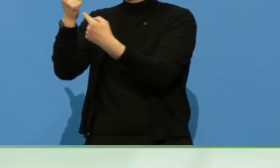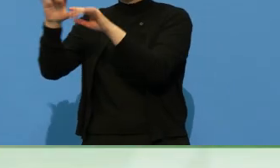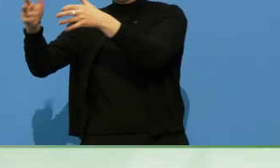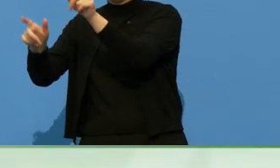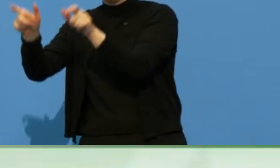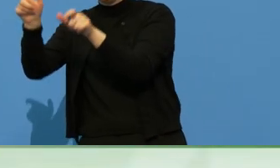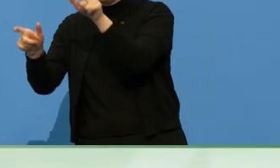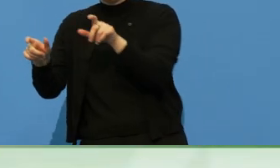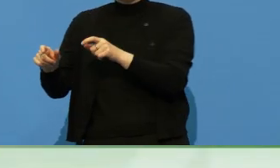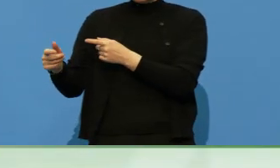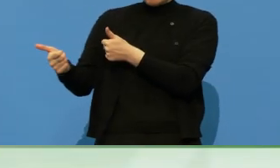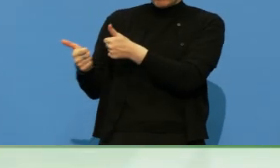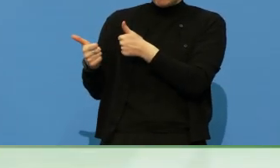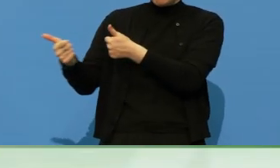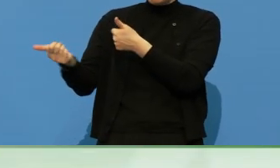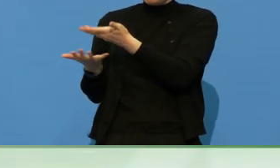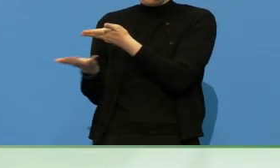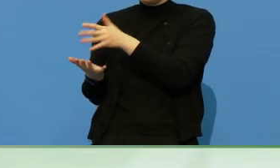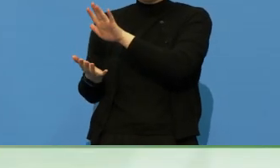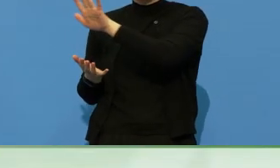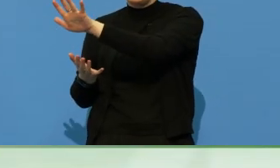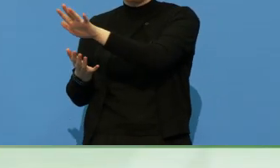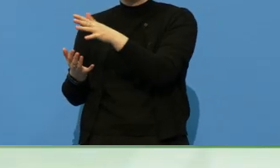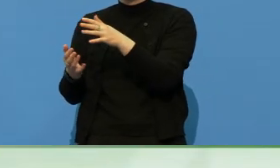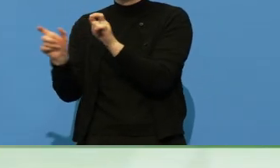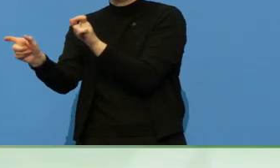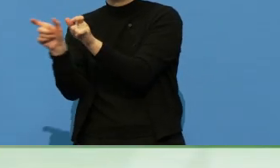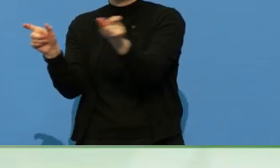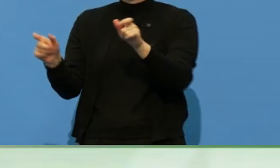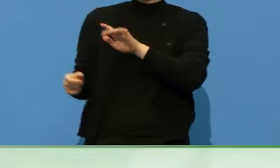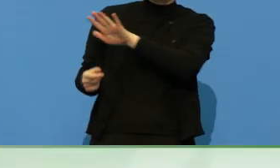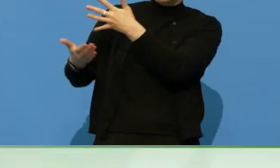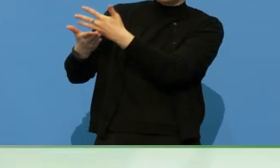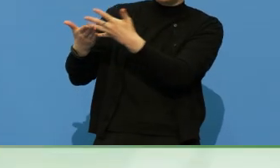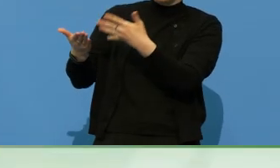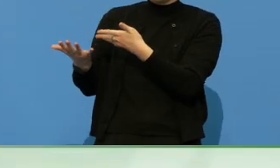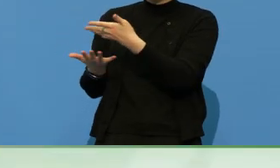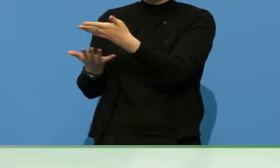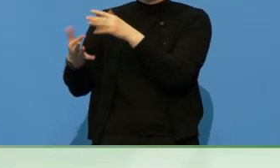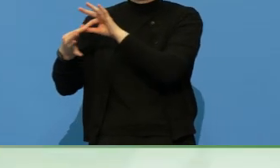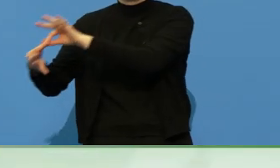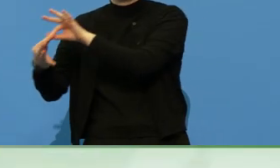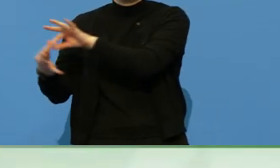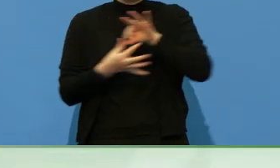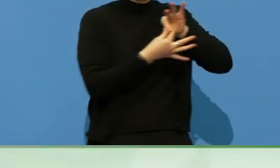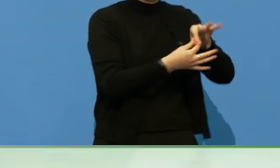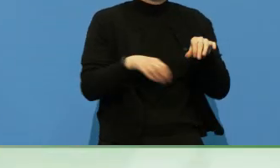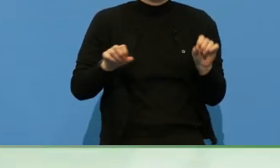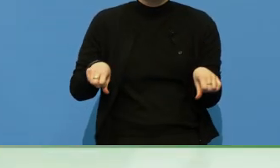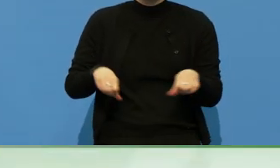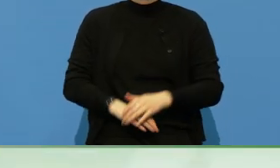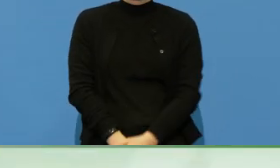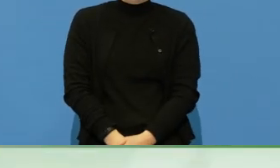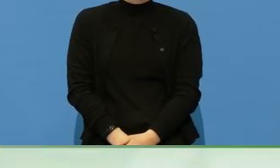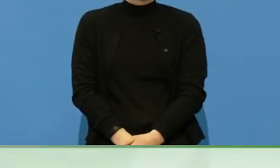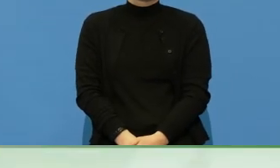architects, so it was easier for us. But the barriers are still in the heads of the management boards, of the